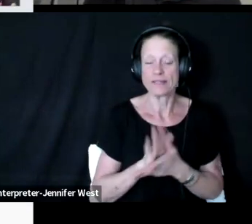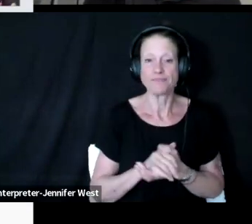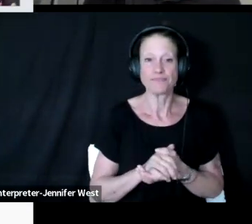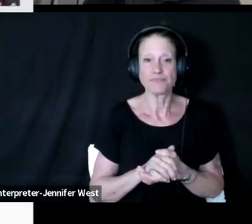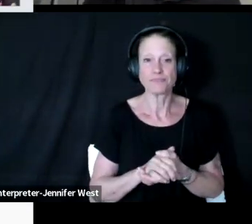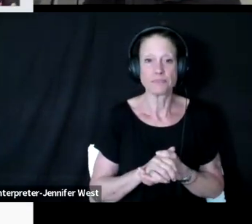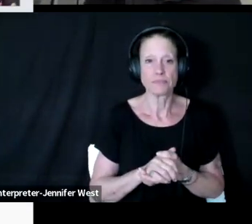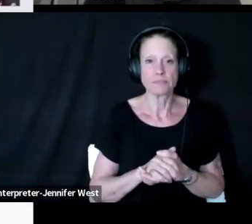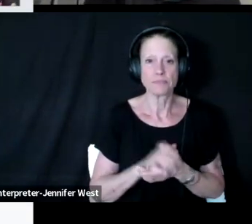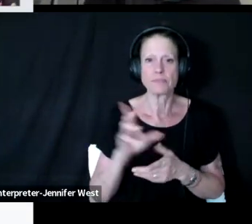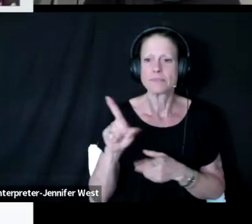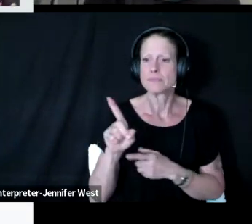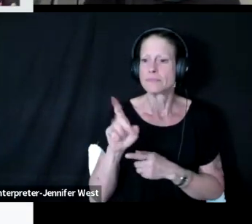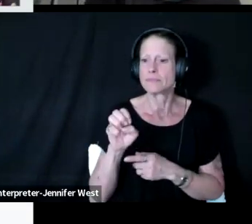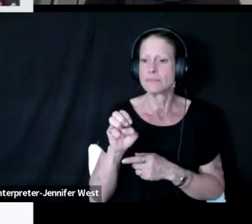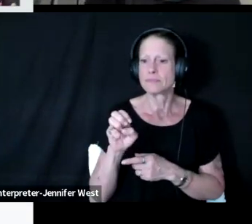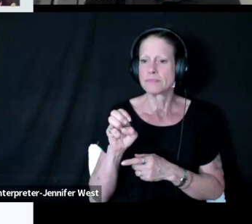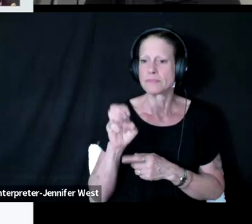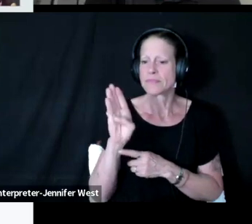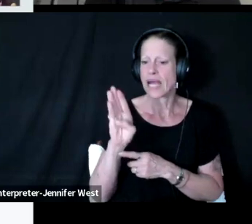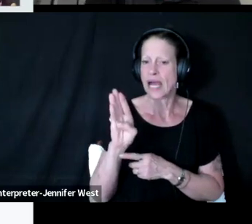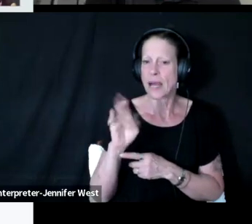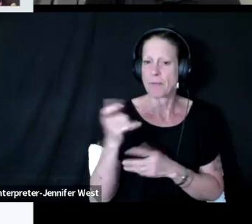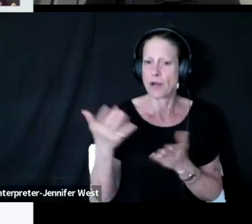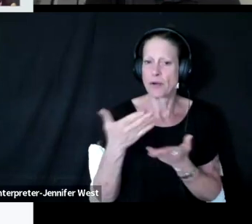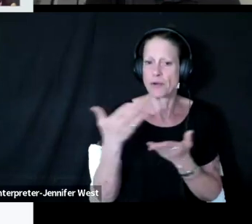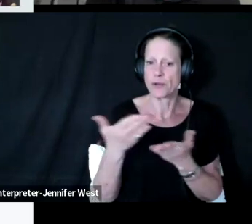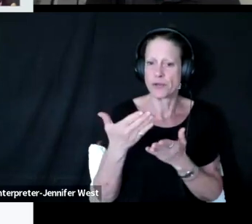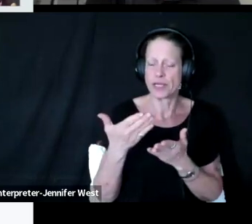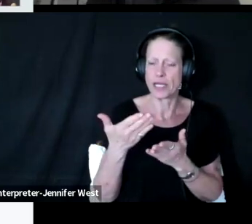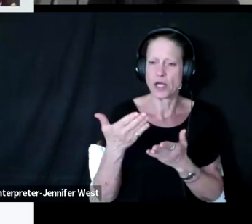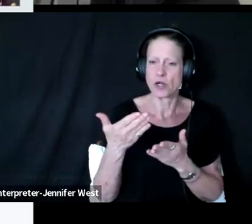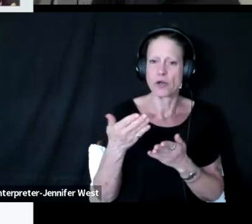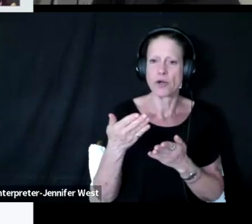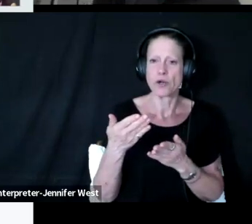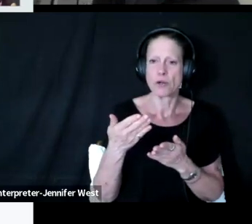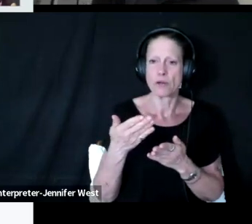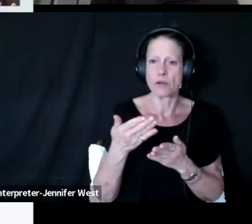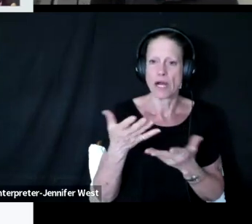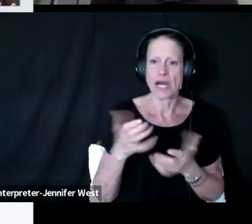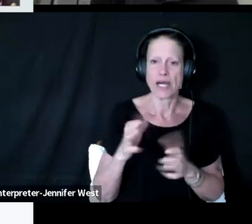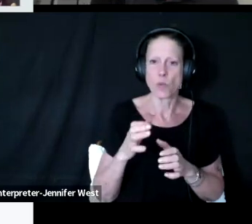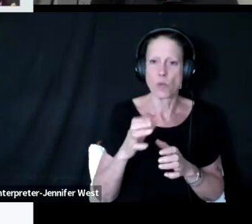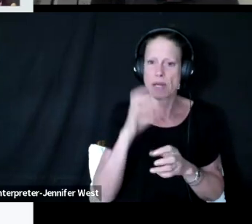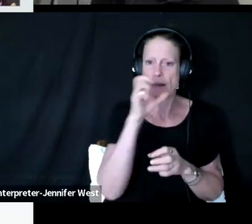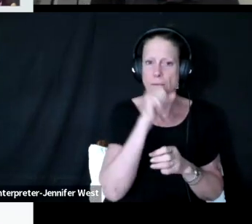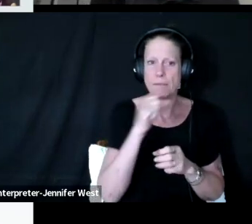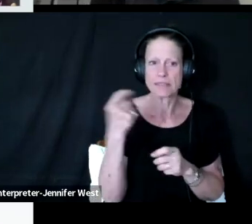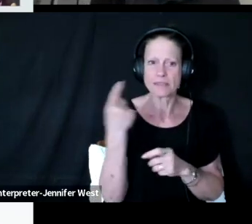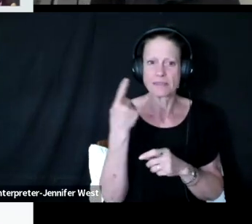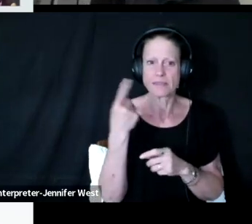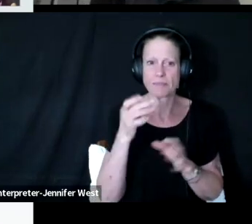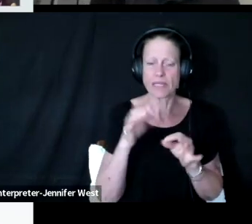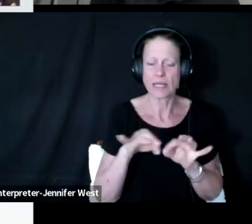Deb, I don't know if you're on at the moment or not, but I just want to make sure I'm not missing anything important.